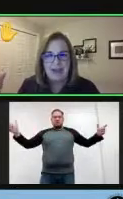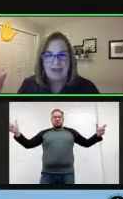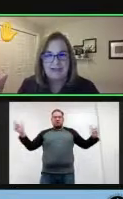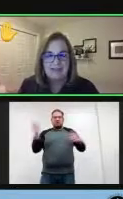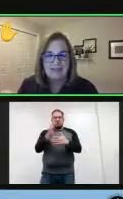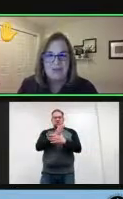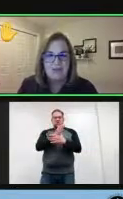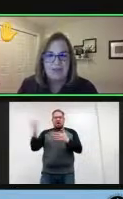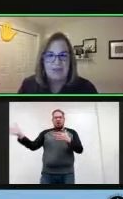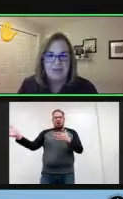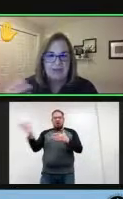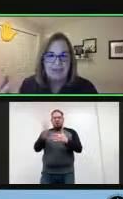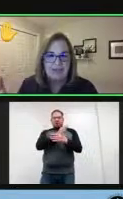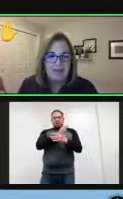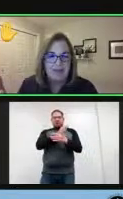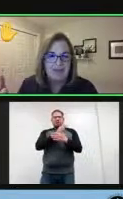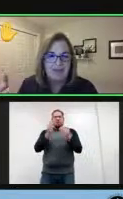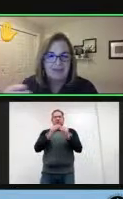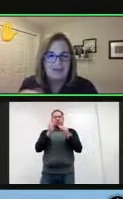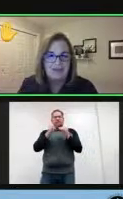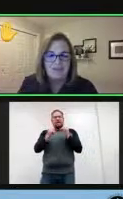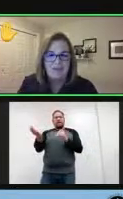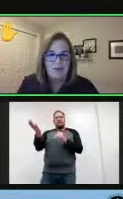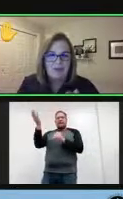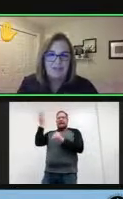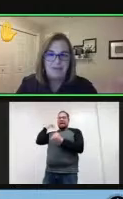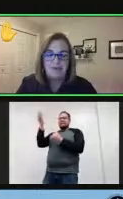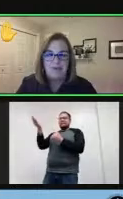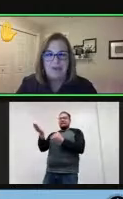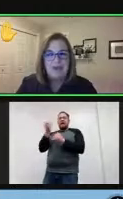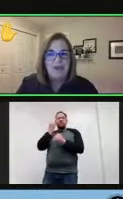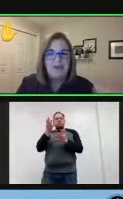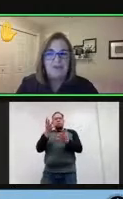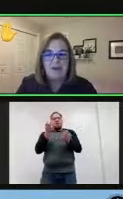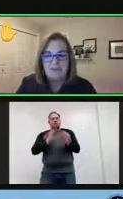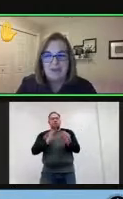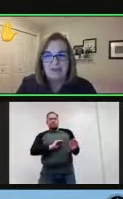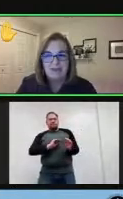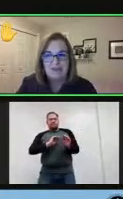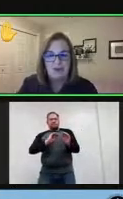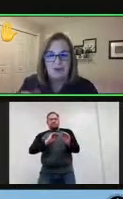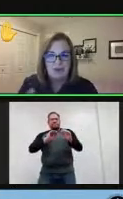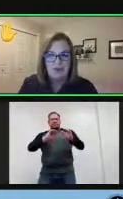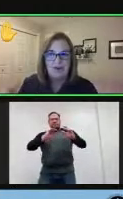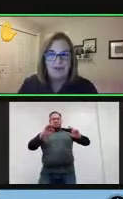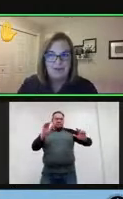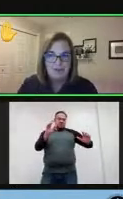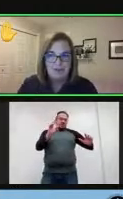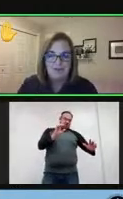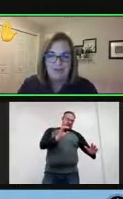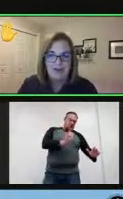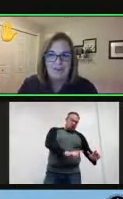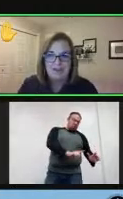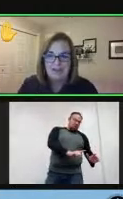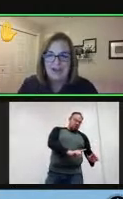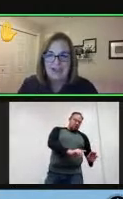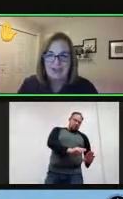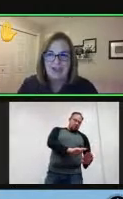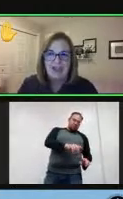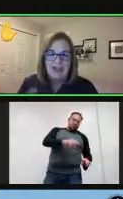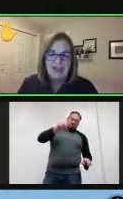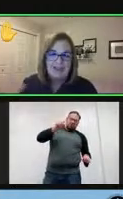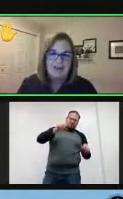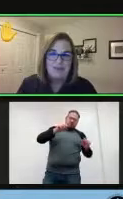in the past. So another thing you might consider is if you want to move the bottom end lower, you could also move the top end